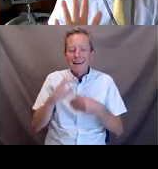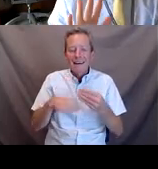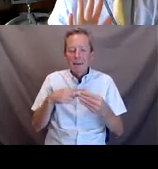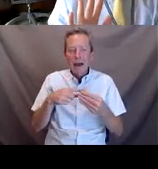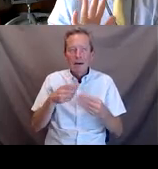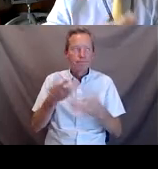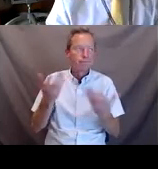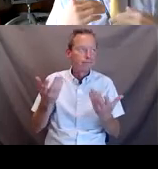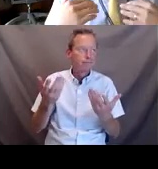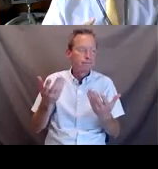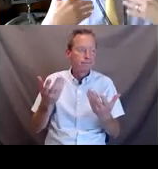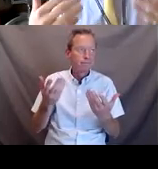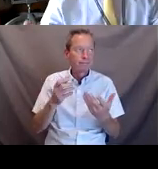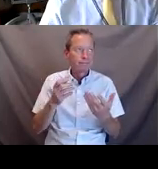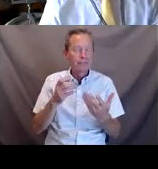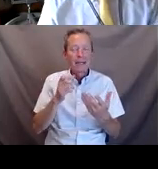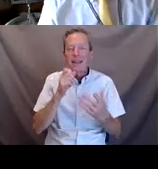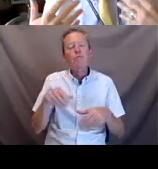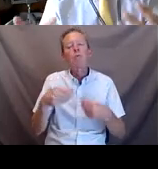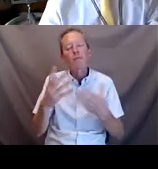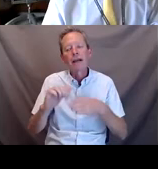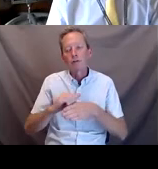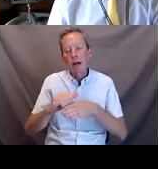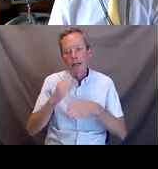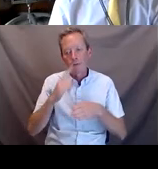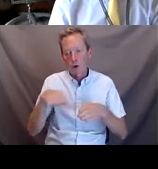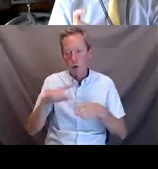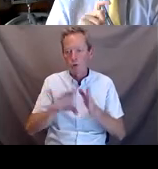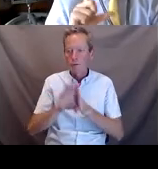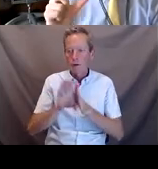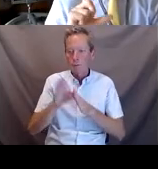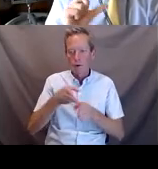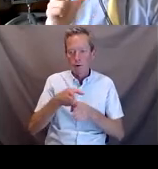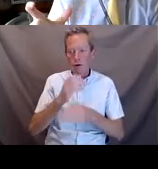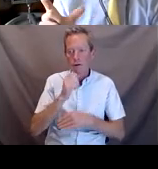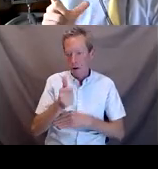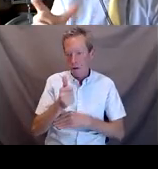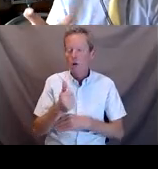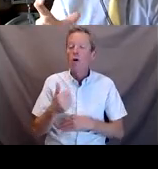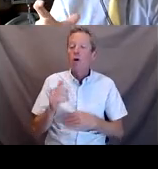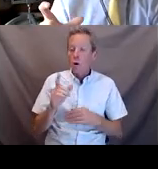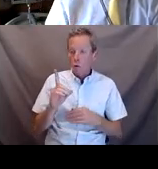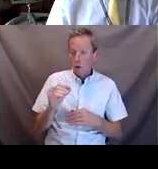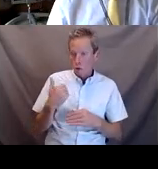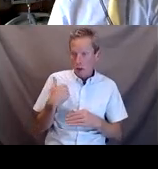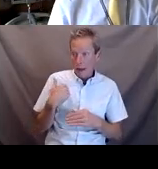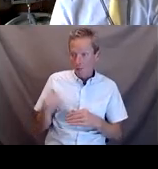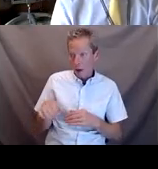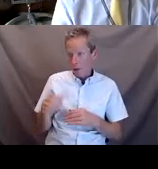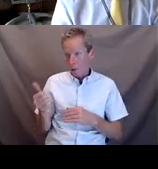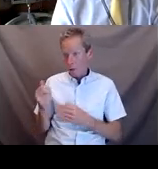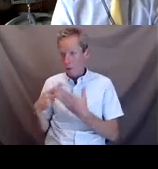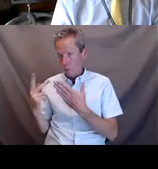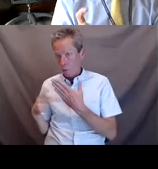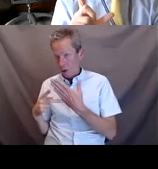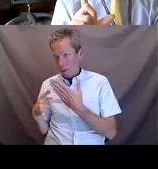career. This won't provide the training for you to develop your career. We do have and have kicked off a number of other initiatives